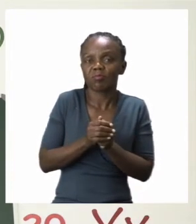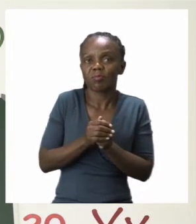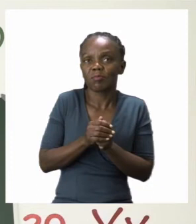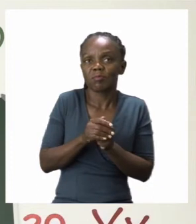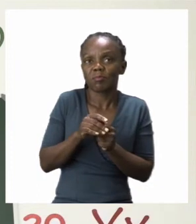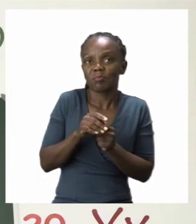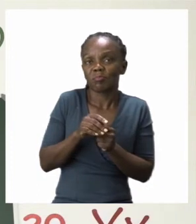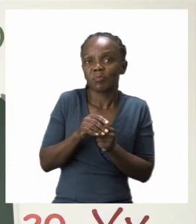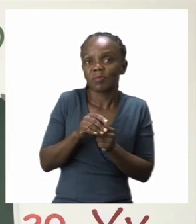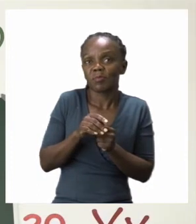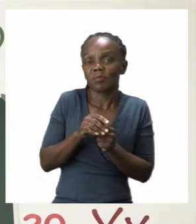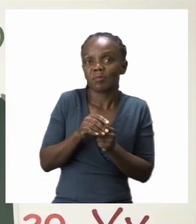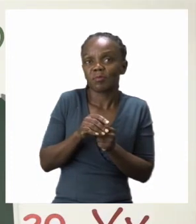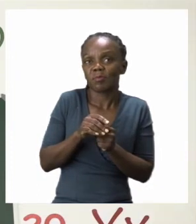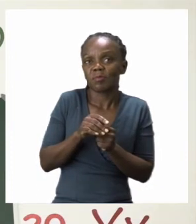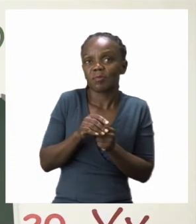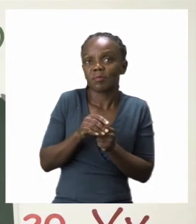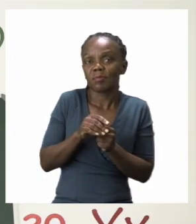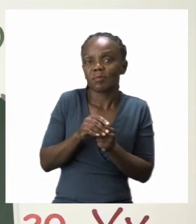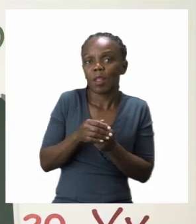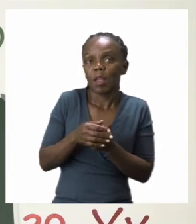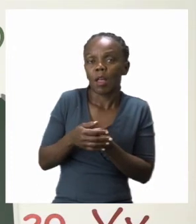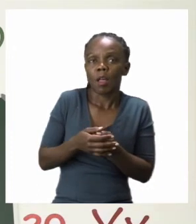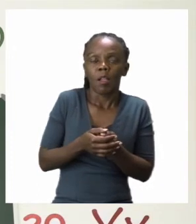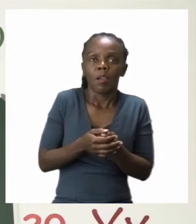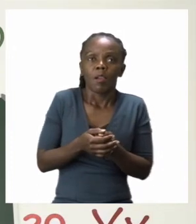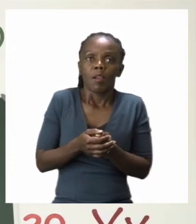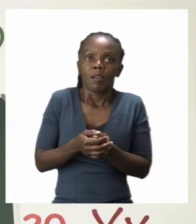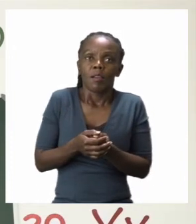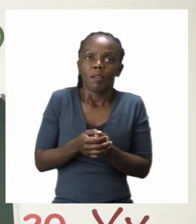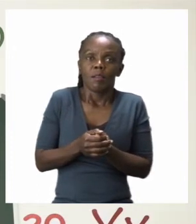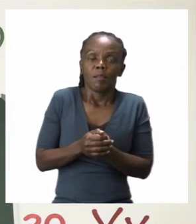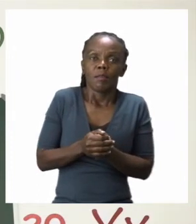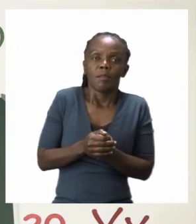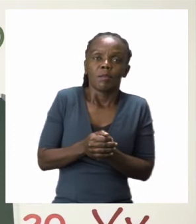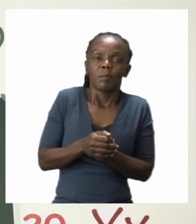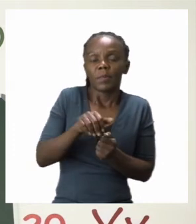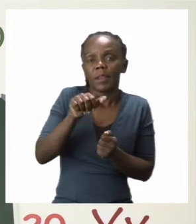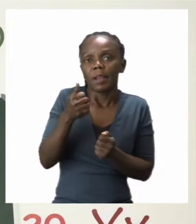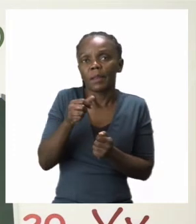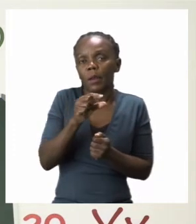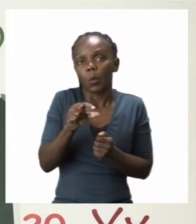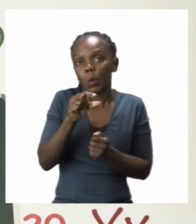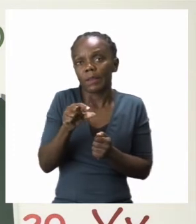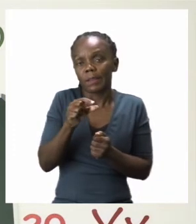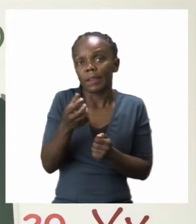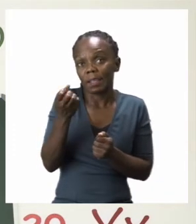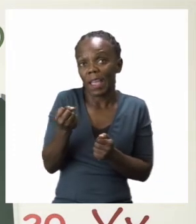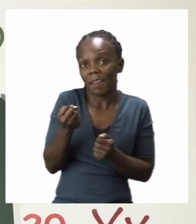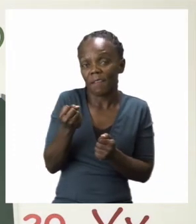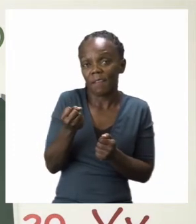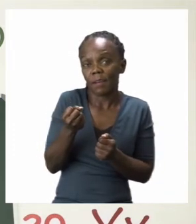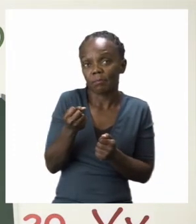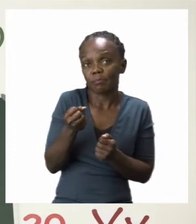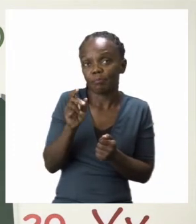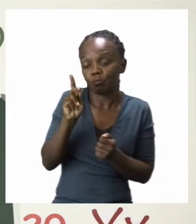So these are our words that have P in them. Can you think of any other words? I want you to think